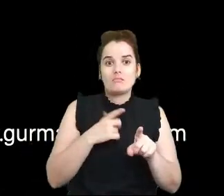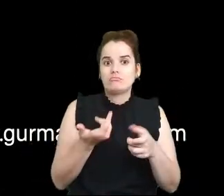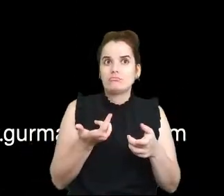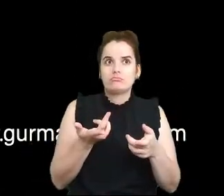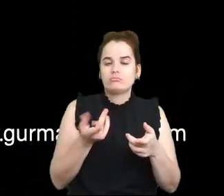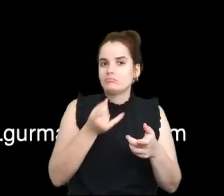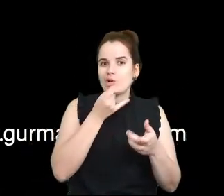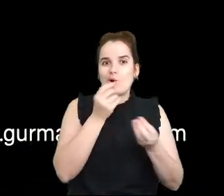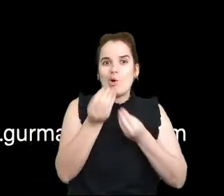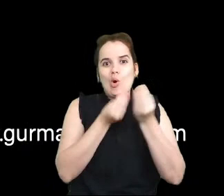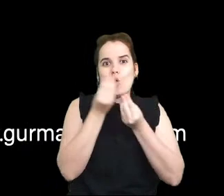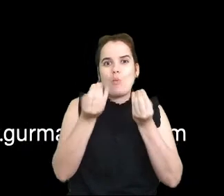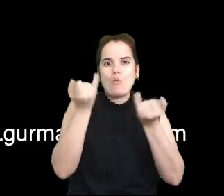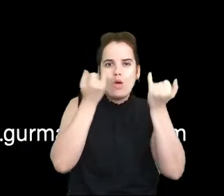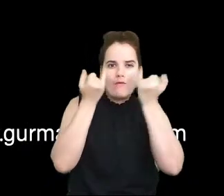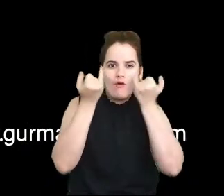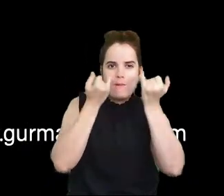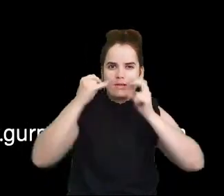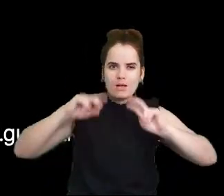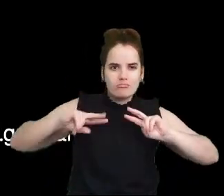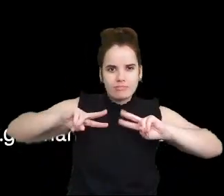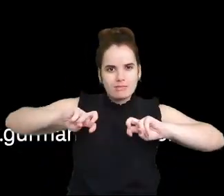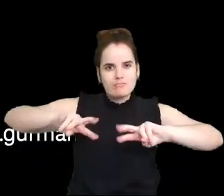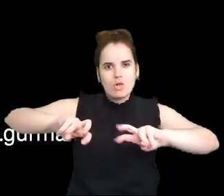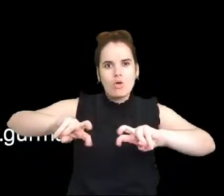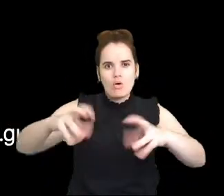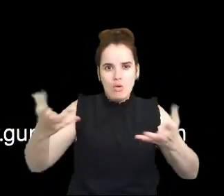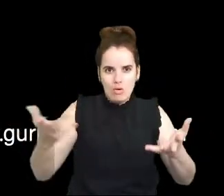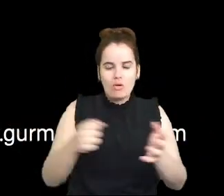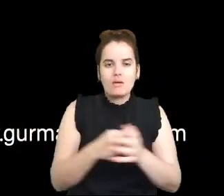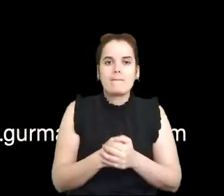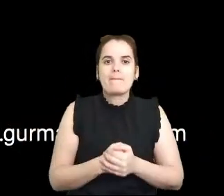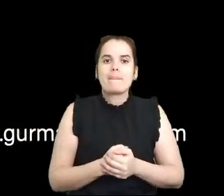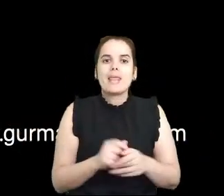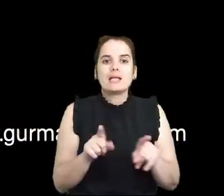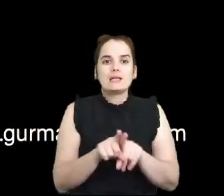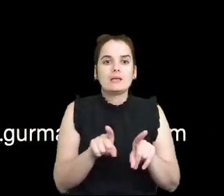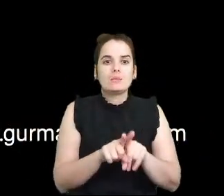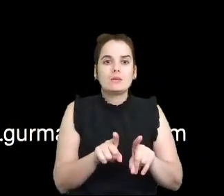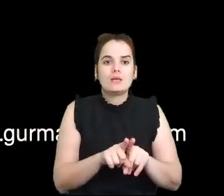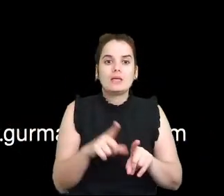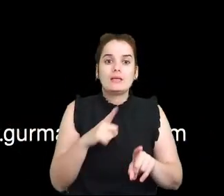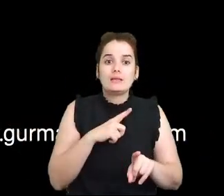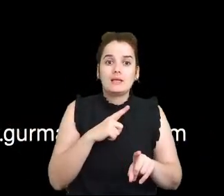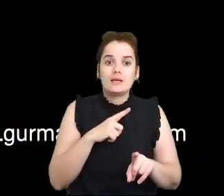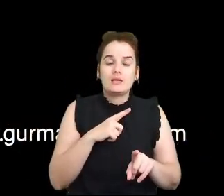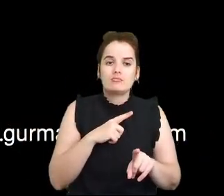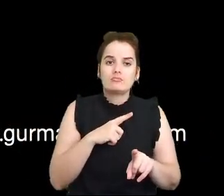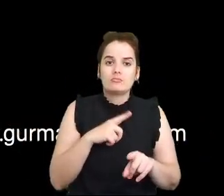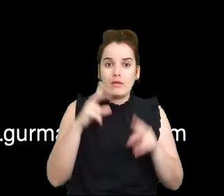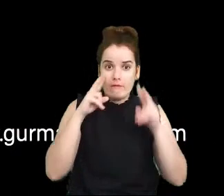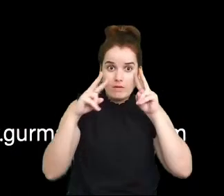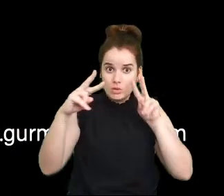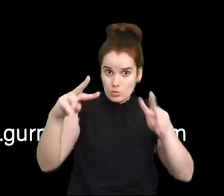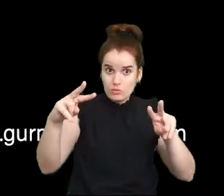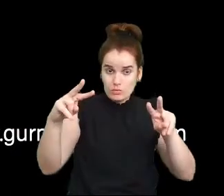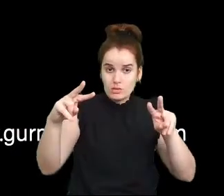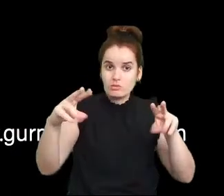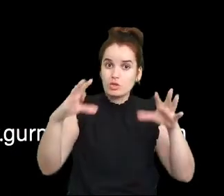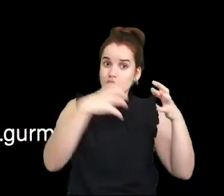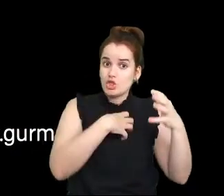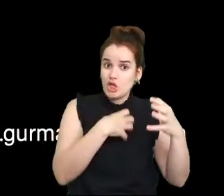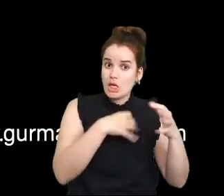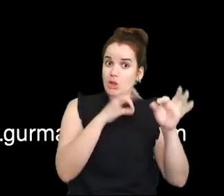you have your bespoke, beautiful visualizations, and on the other hand, you have traditional and more